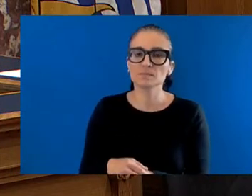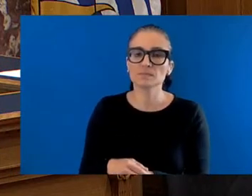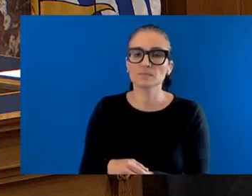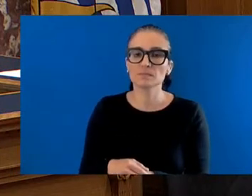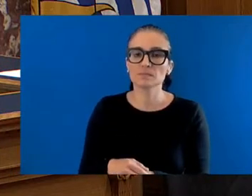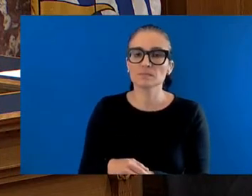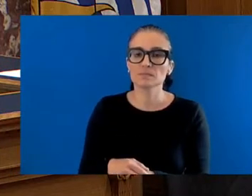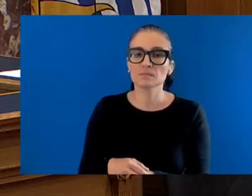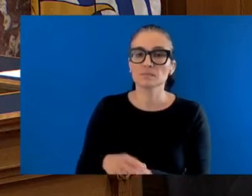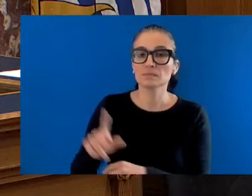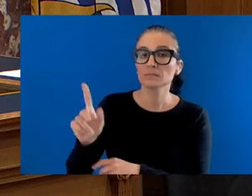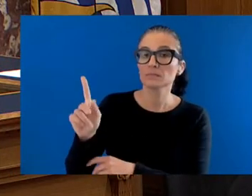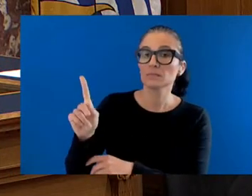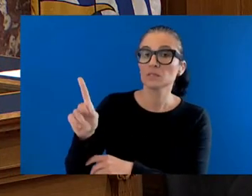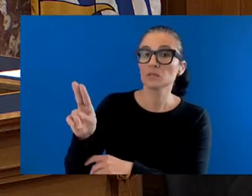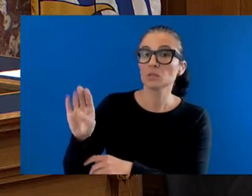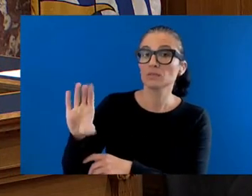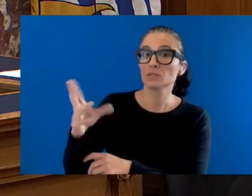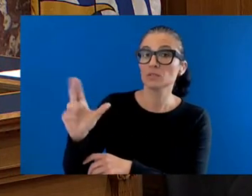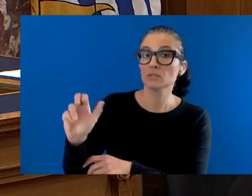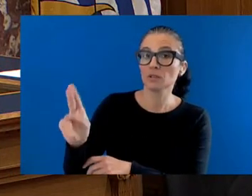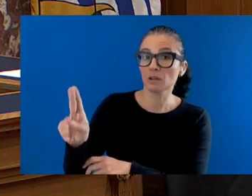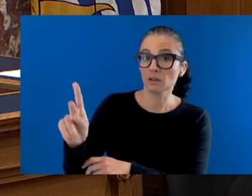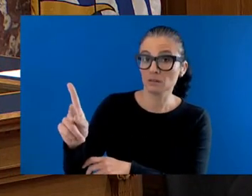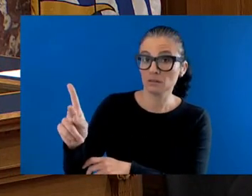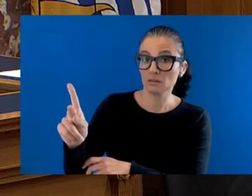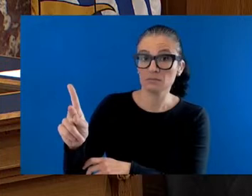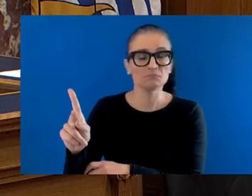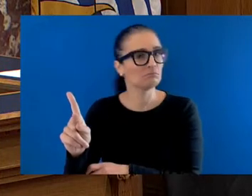yay. Mr. Davies.